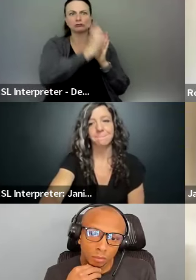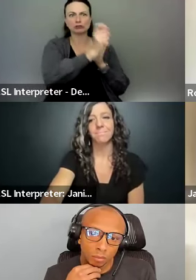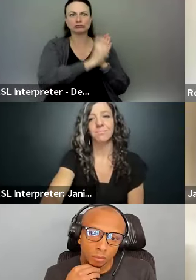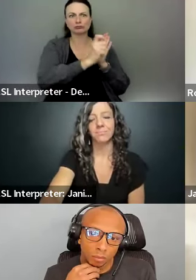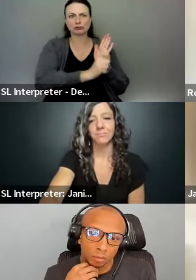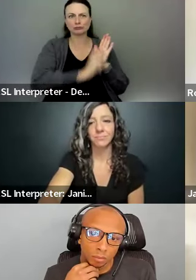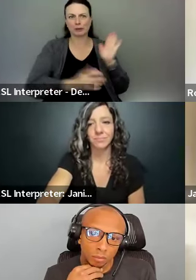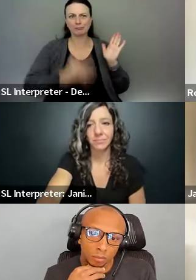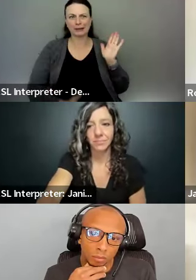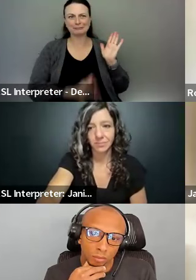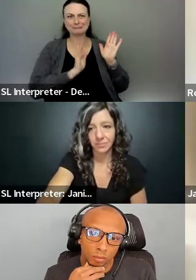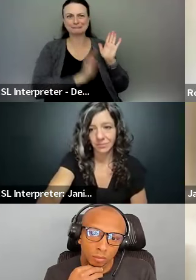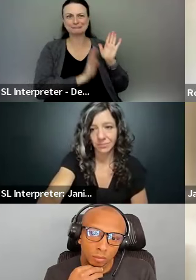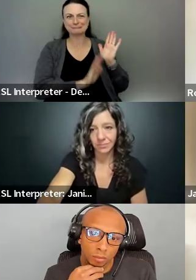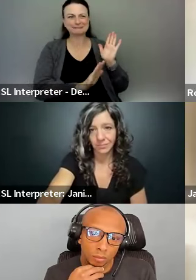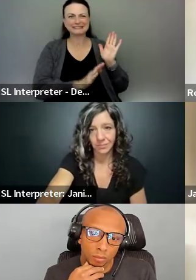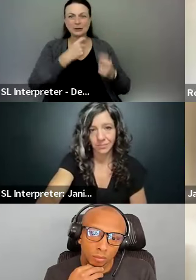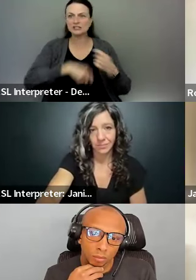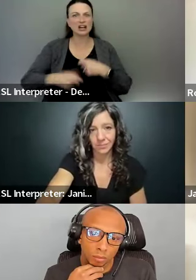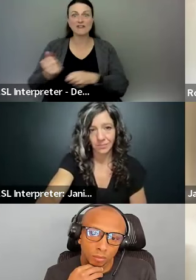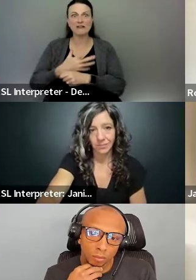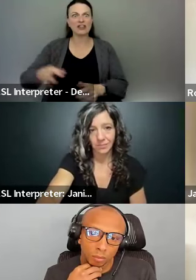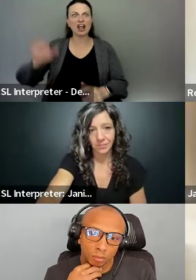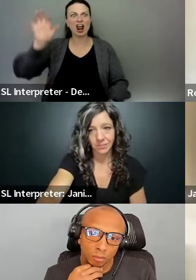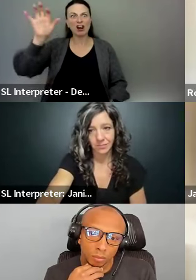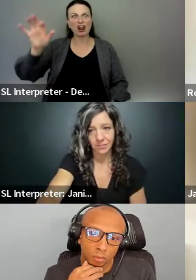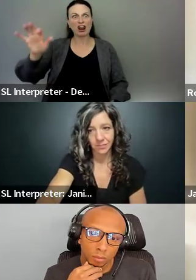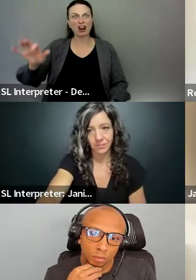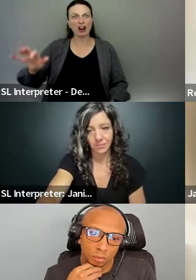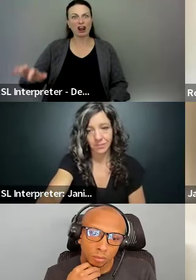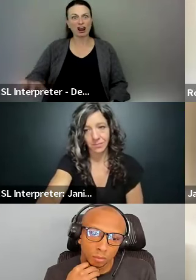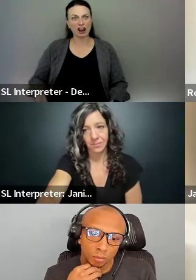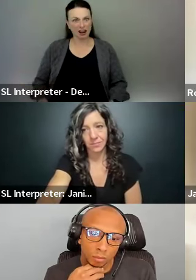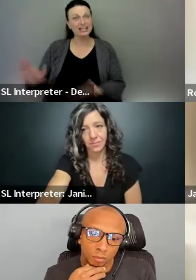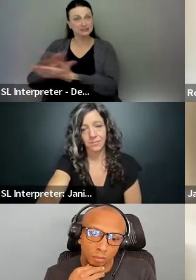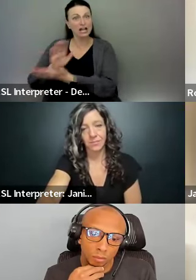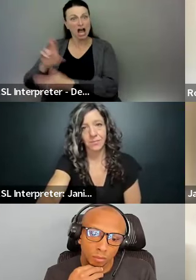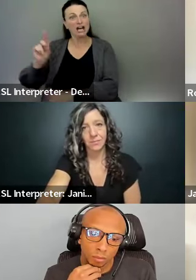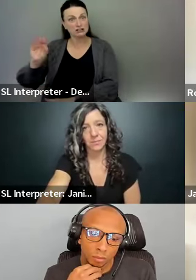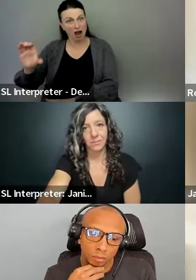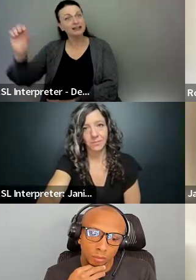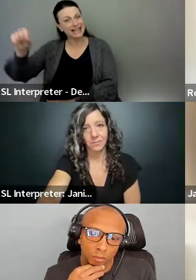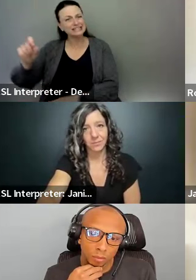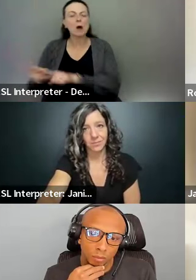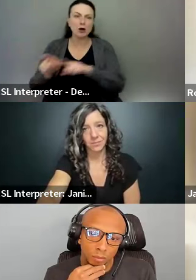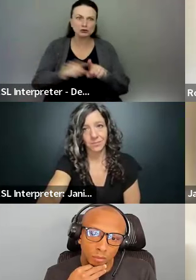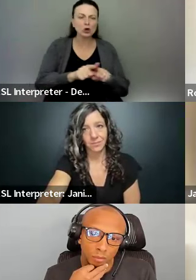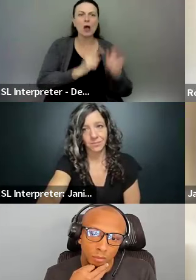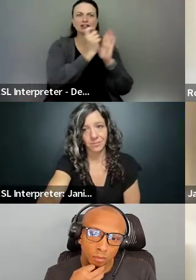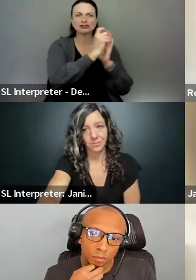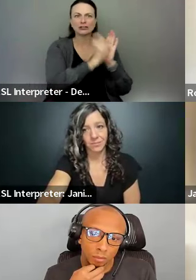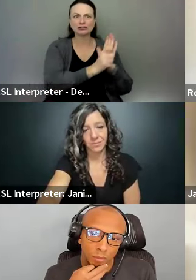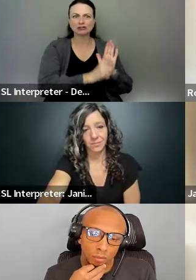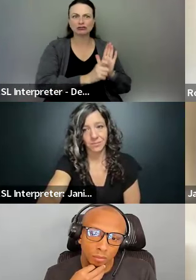And then instead of like just putting everything in this long document, we said like, we're going to have a document and we're going to create a checklist that